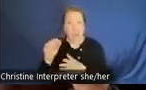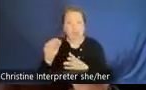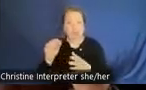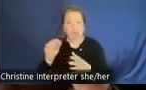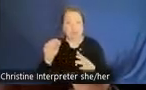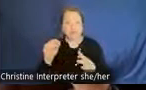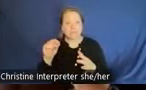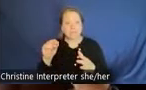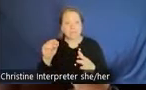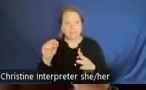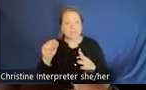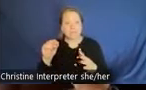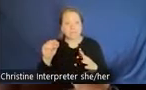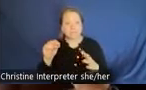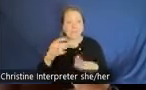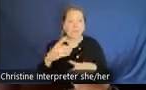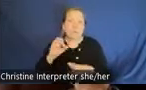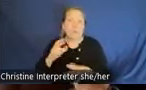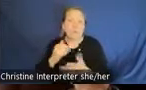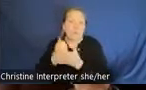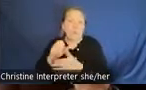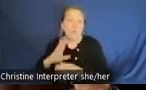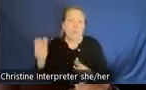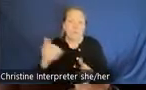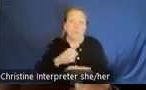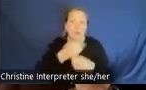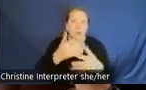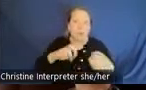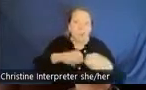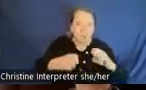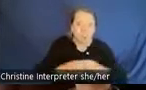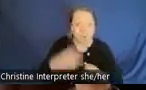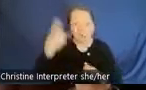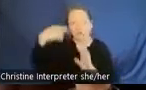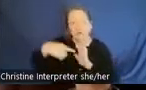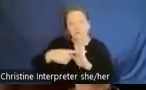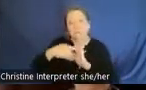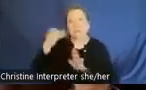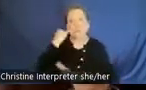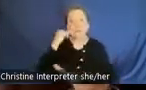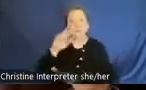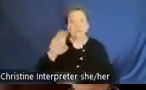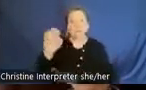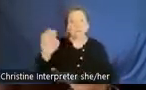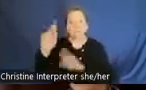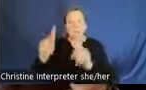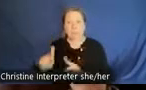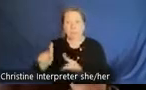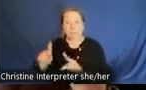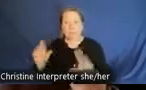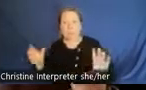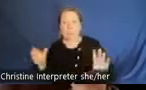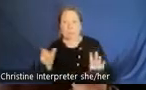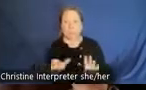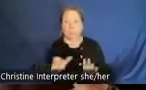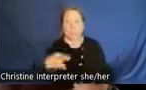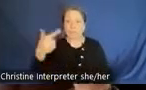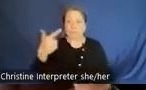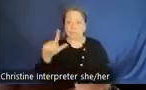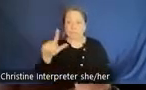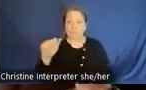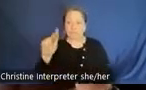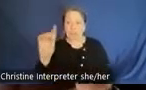someone with sensitivities. So if a real estate agent brings in Glade plugins, the place is ruined for most of